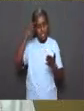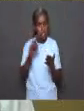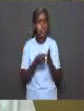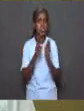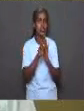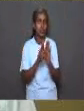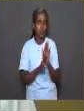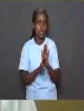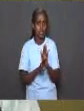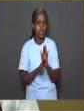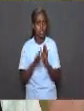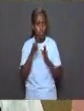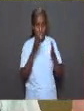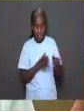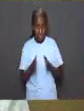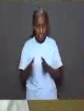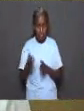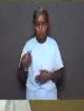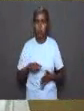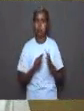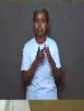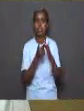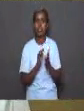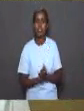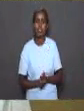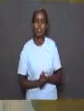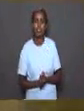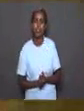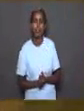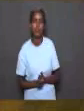this unit. If you are ready, we will begin.